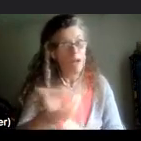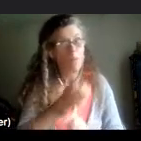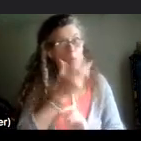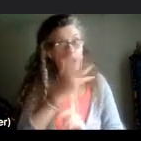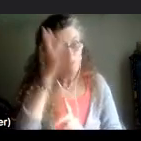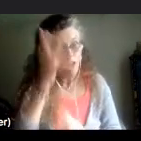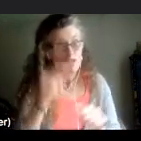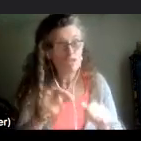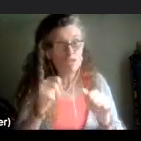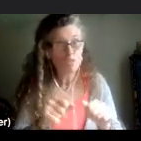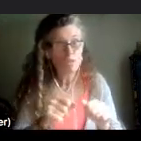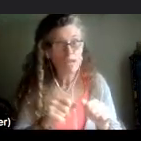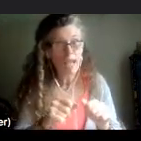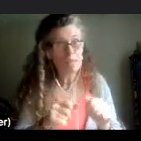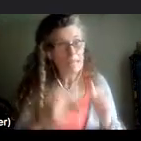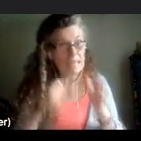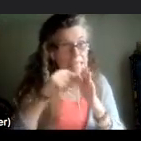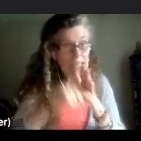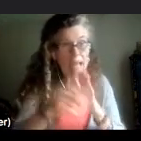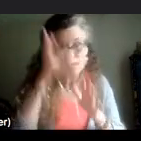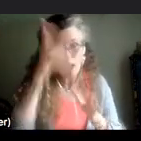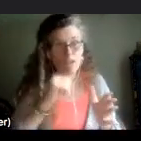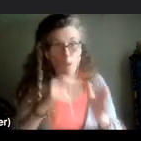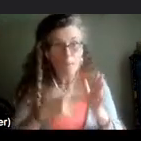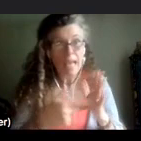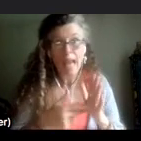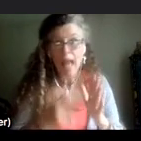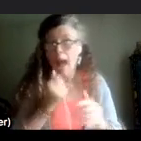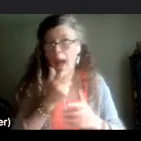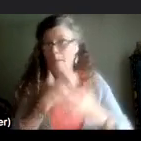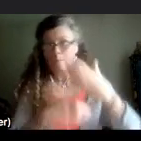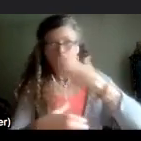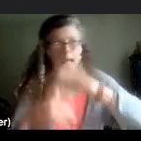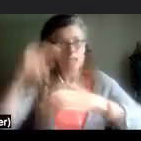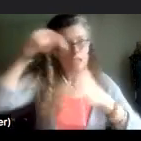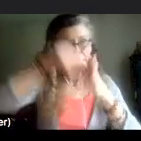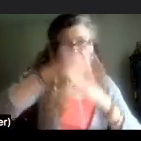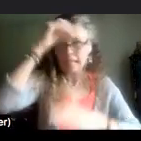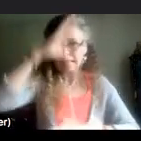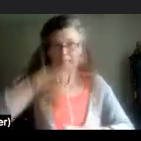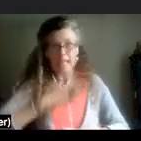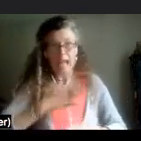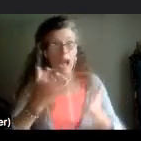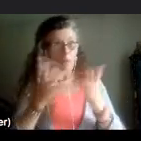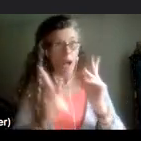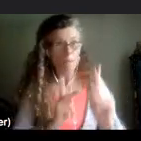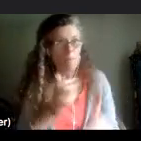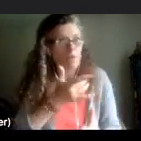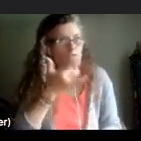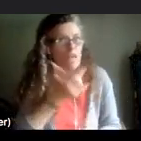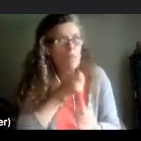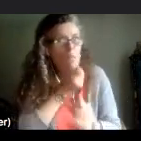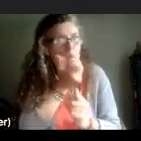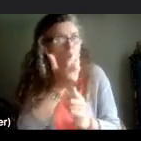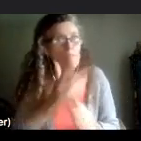because you can come across as an intense father, even though that's not what you meant to be, because I am a passionate, intense guy. So I want people to feel that warmth, and I want them to